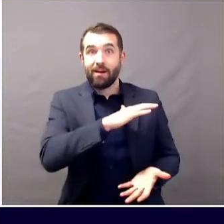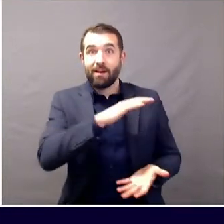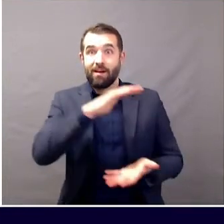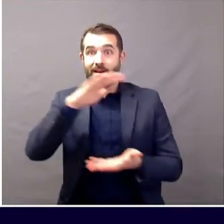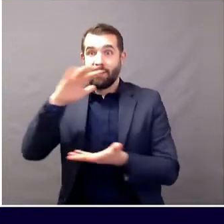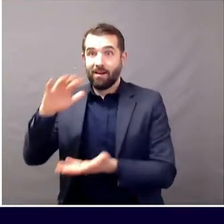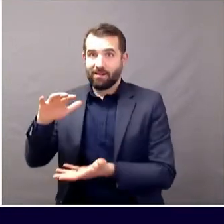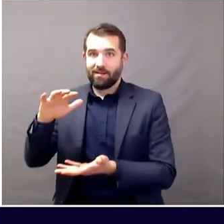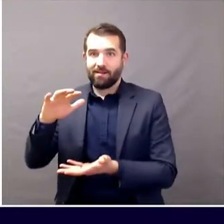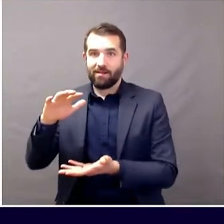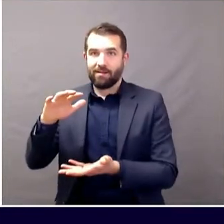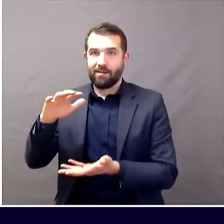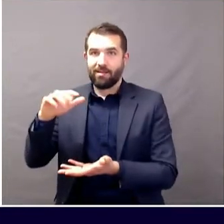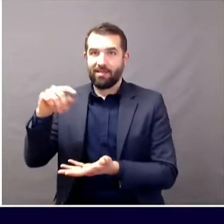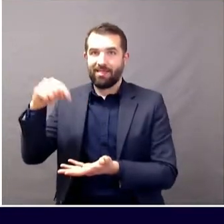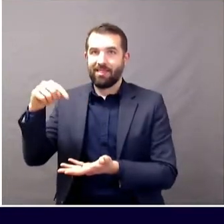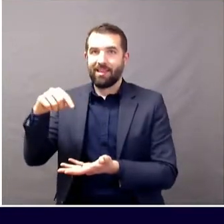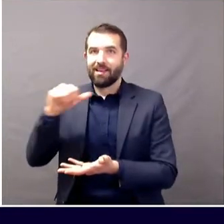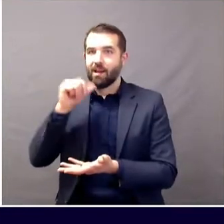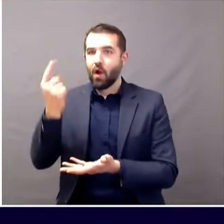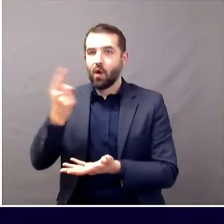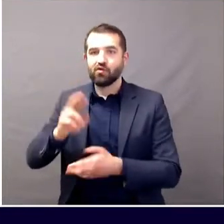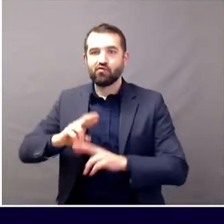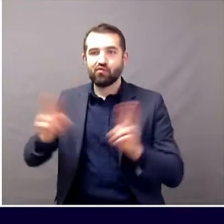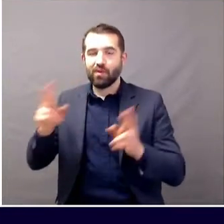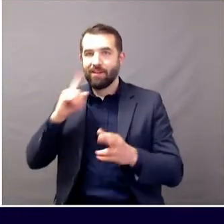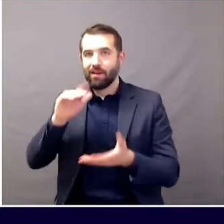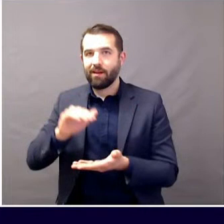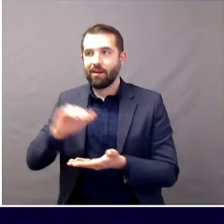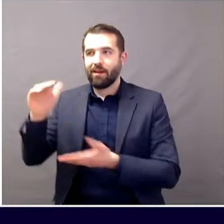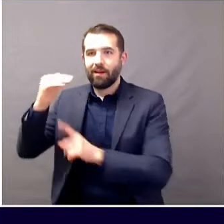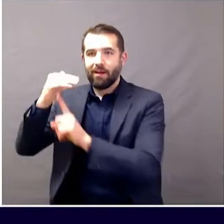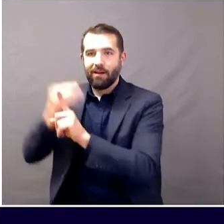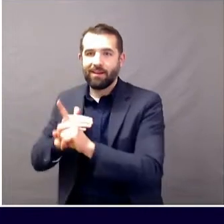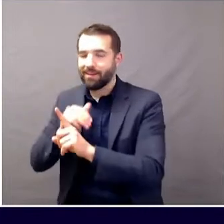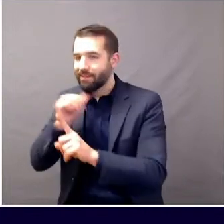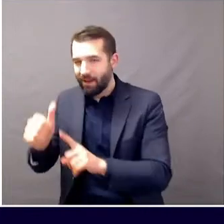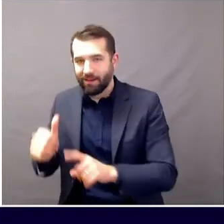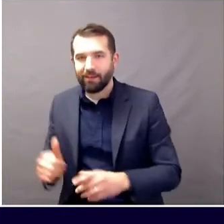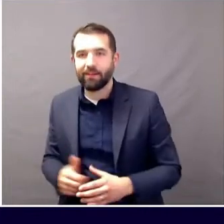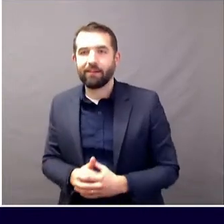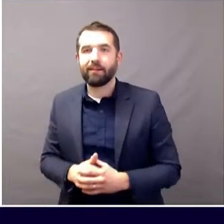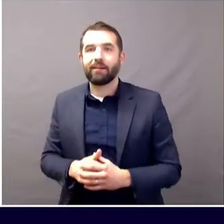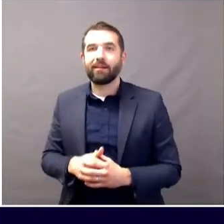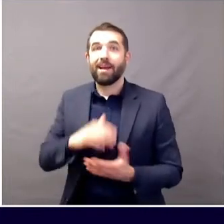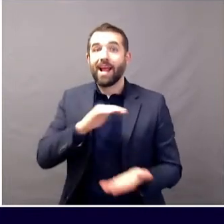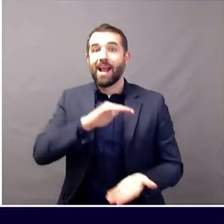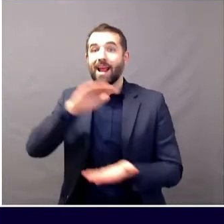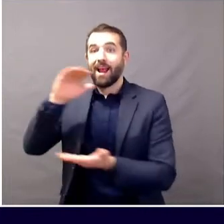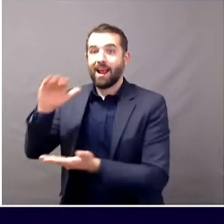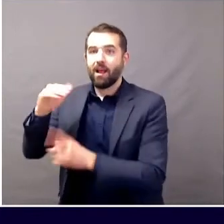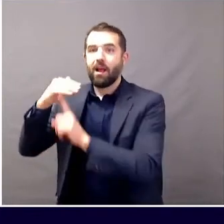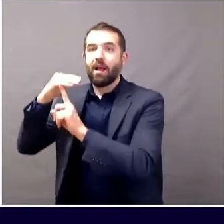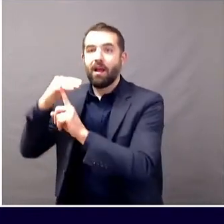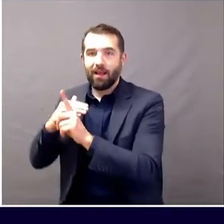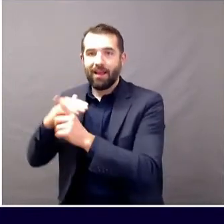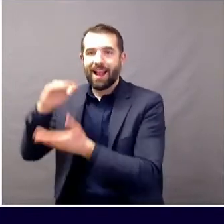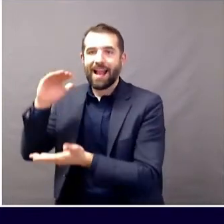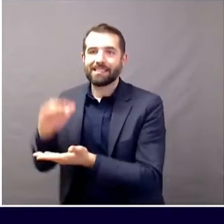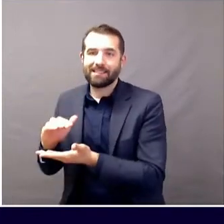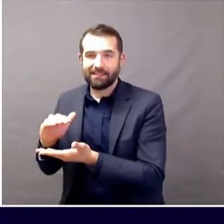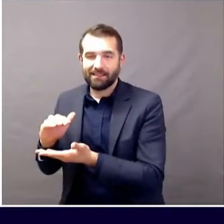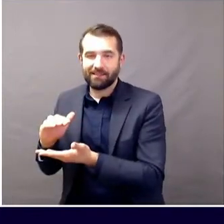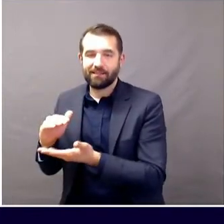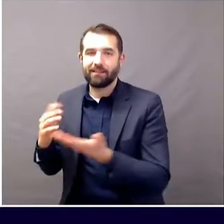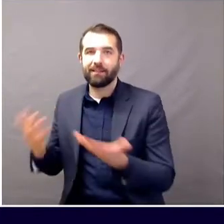into ultra cold storage and shipped out. And that difference led to the reduction. I believe and trust General Perna.